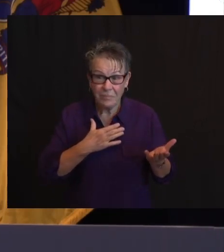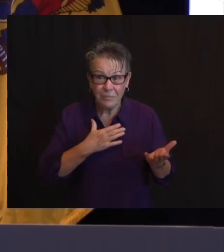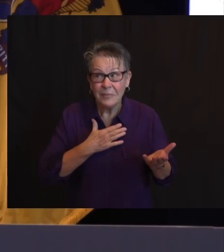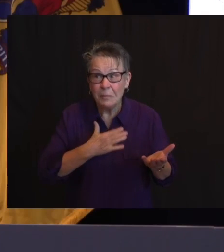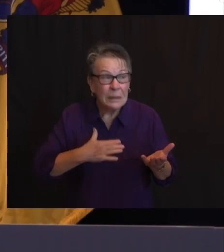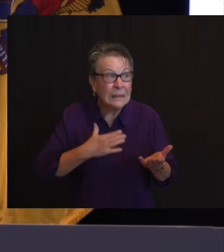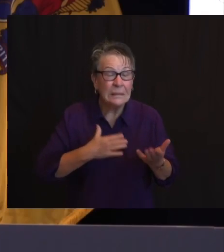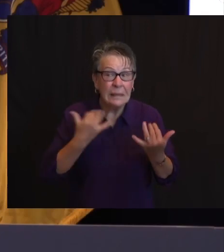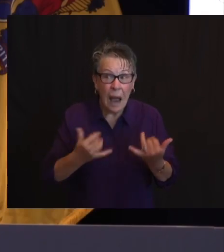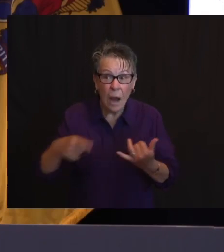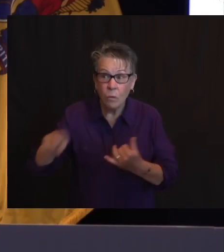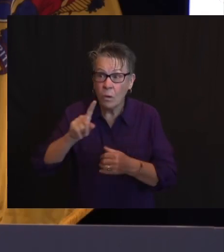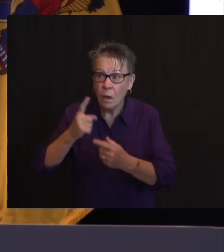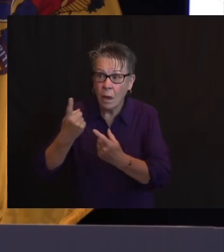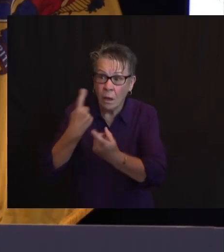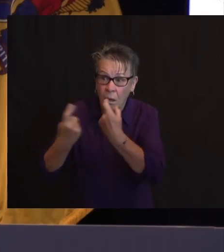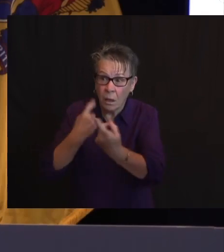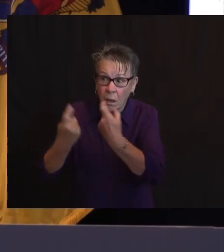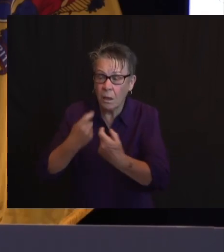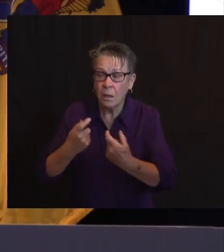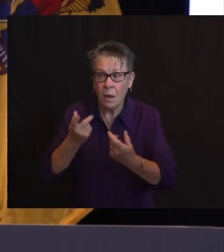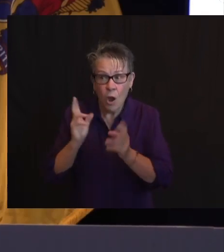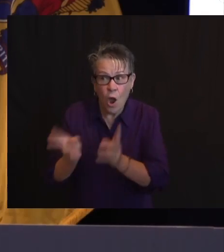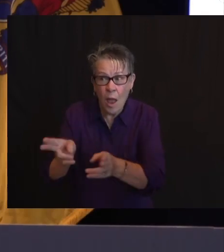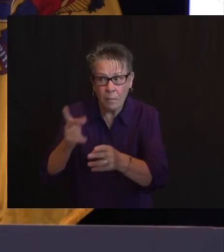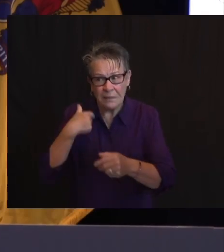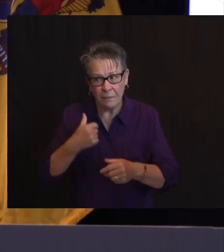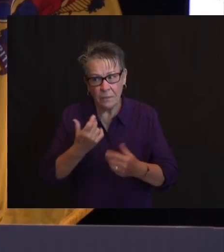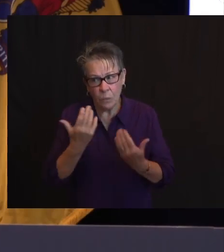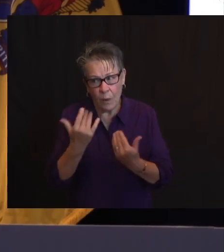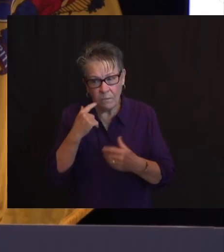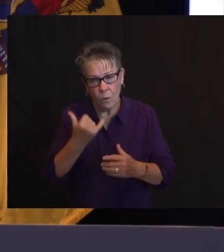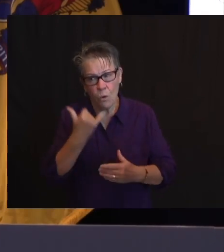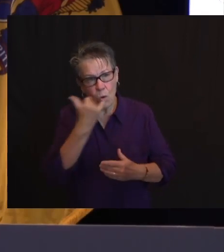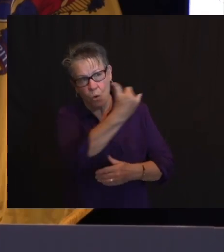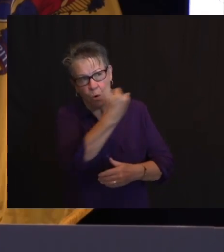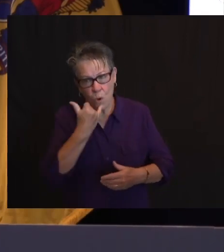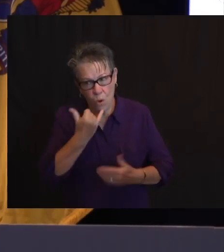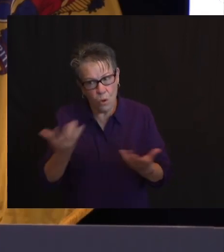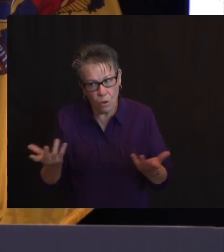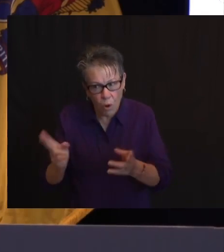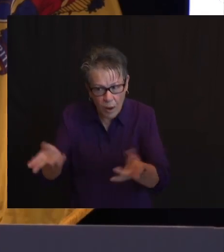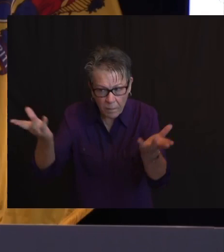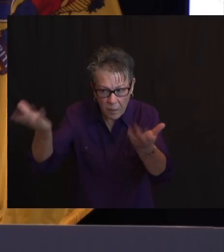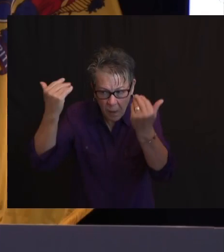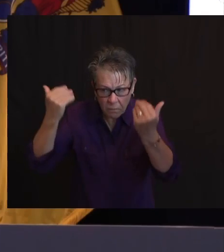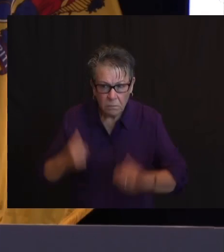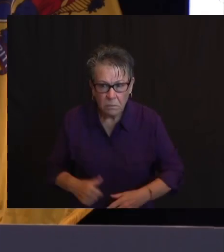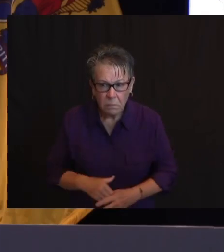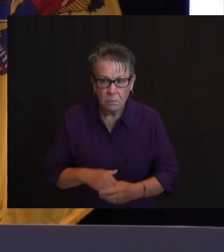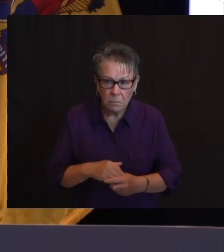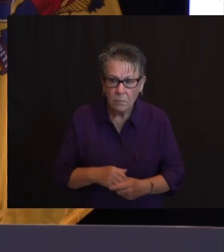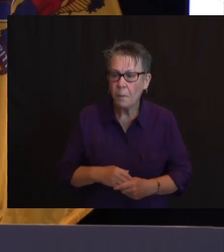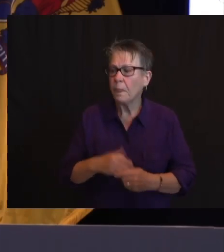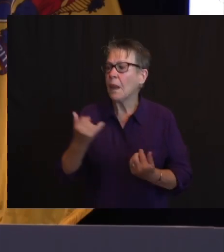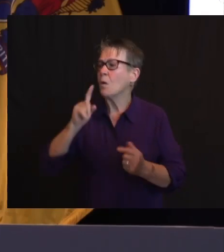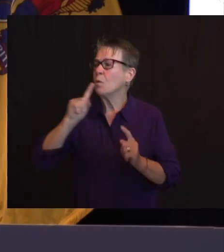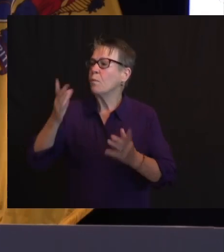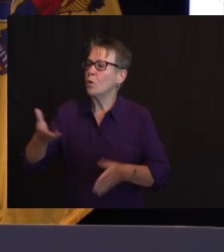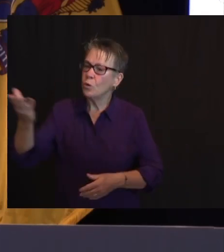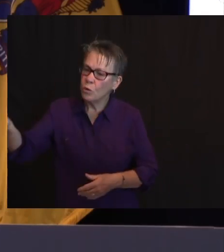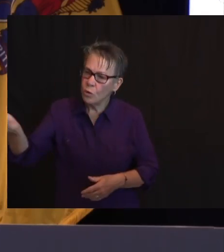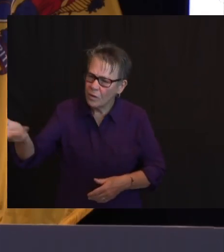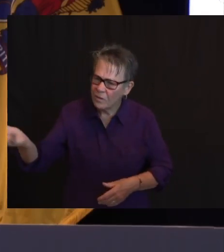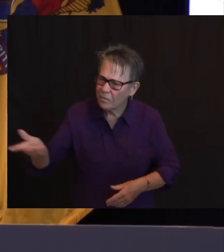good afternoon. Good afternoon, Governor. Are the increase in the average daily cases and steady increase in the rate of transmission to the highest levels